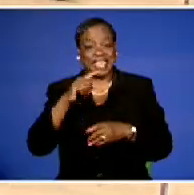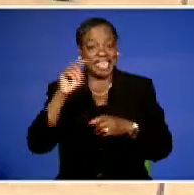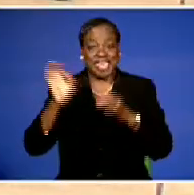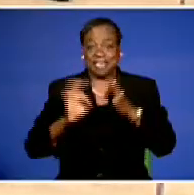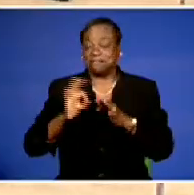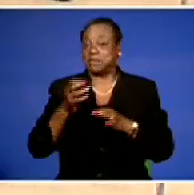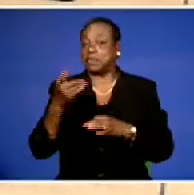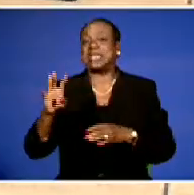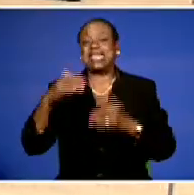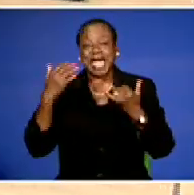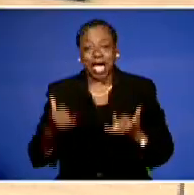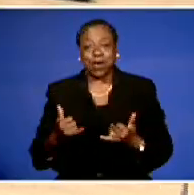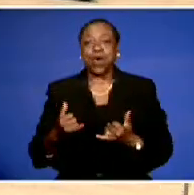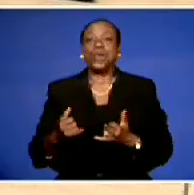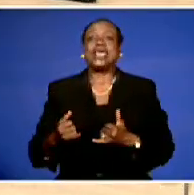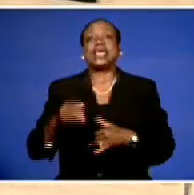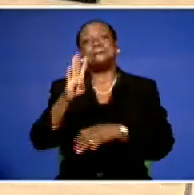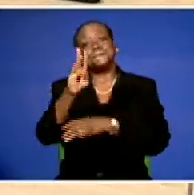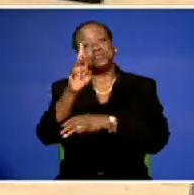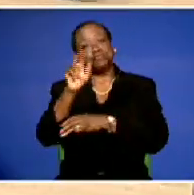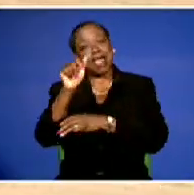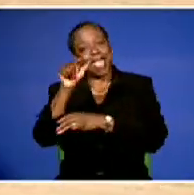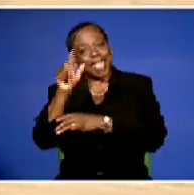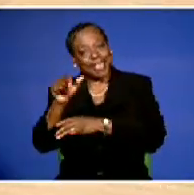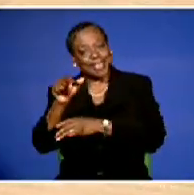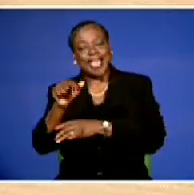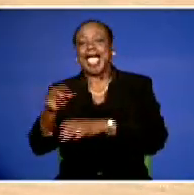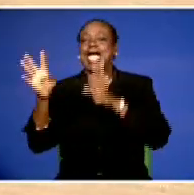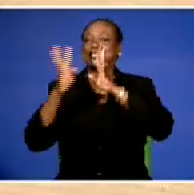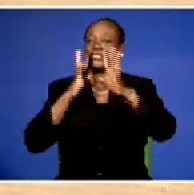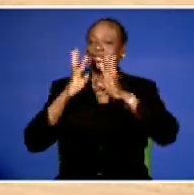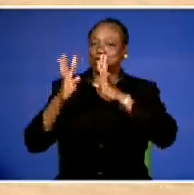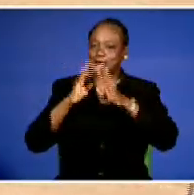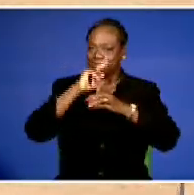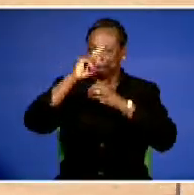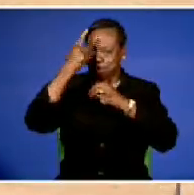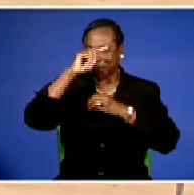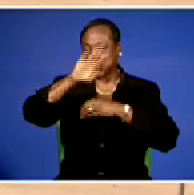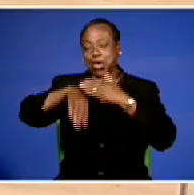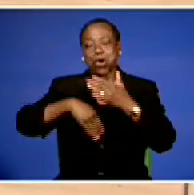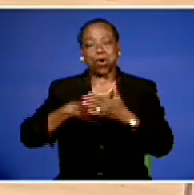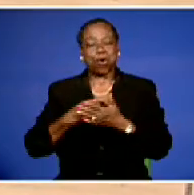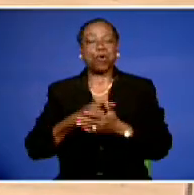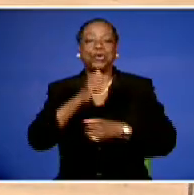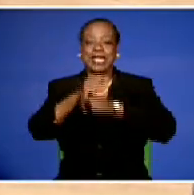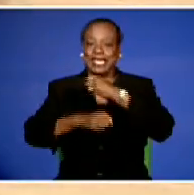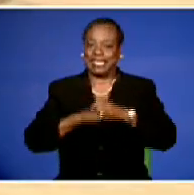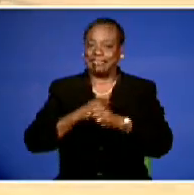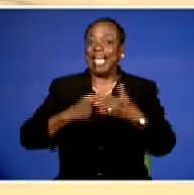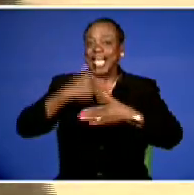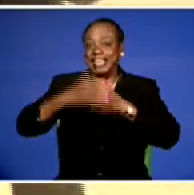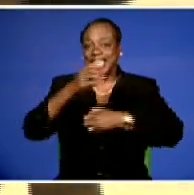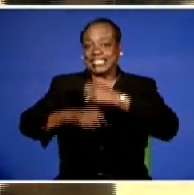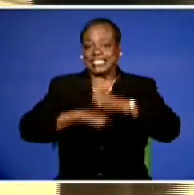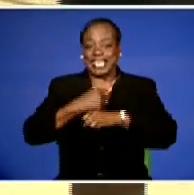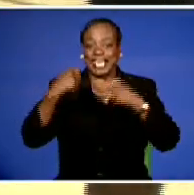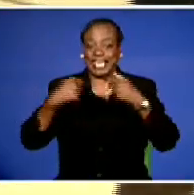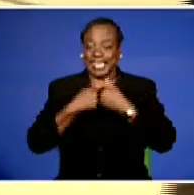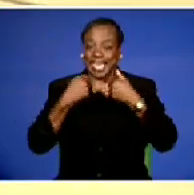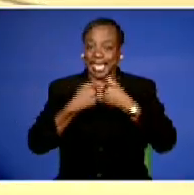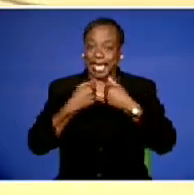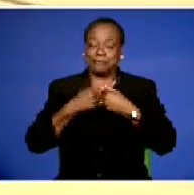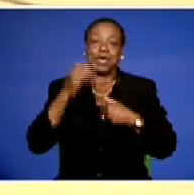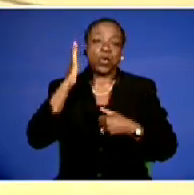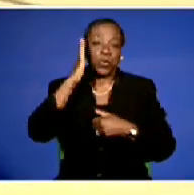to brag and talk like a bunch of trash for the whole year, but we thank God for the win. So next year's game will be even better? Definitely. We was